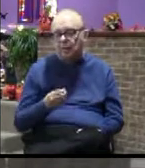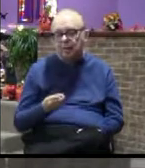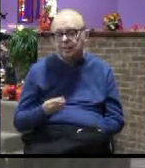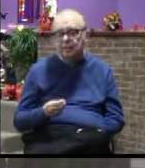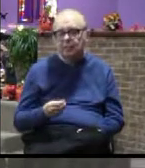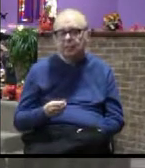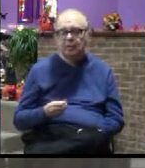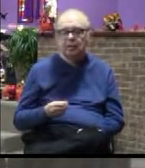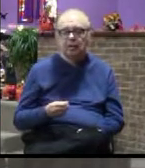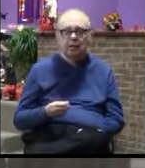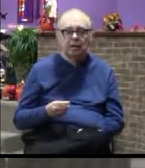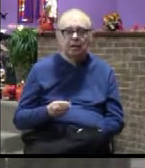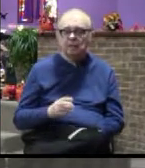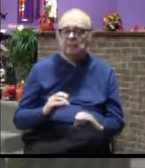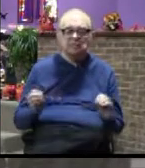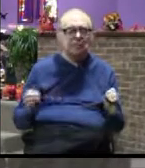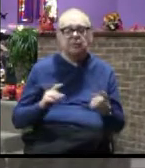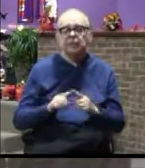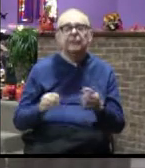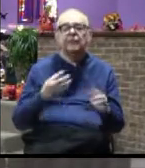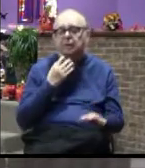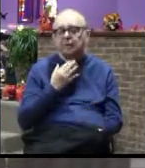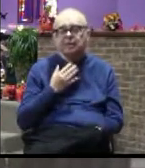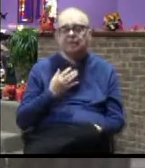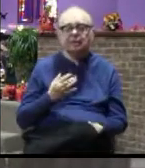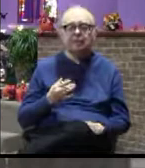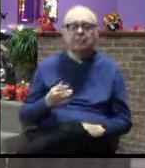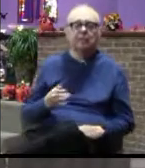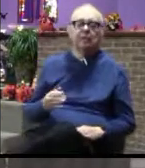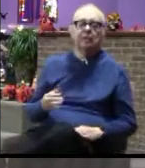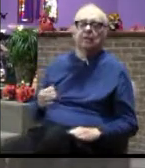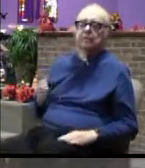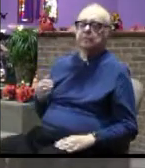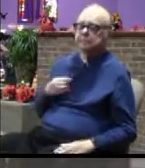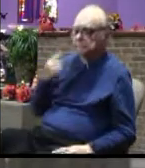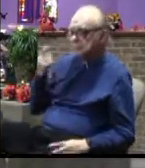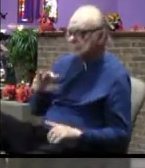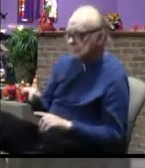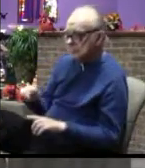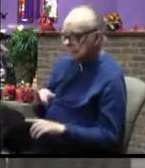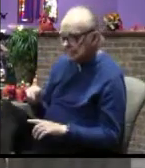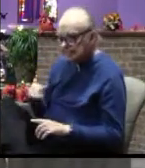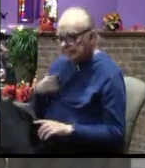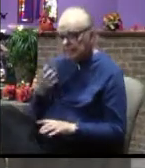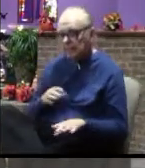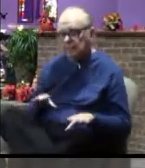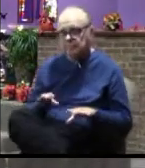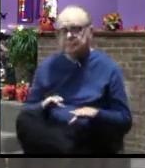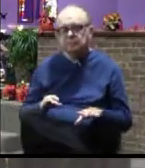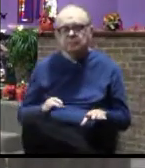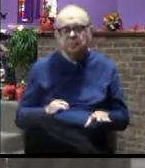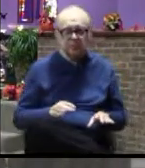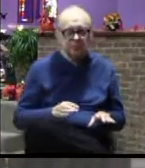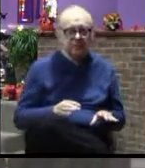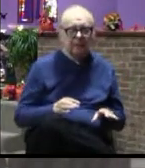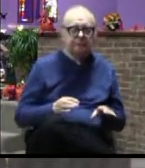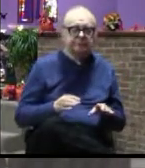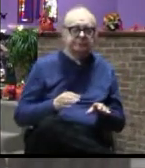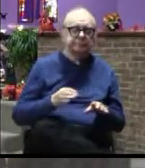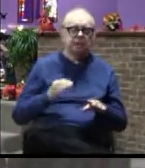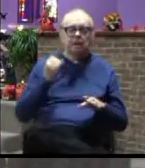okay duh they ain't no purple ones pink ones or whatever they're all black and white they all look the same so what they do is they do this